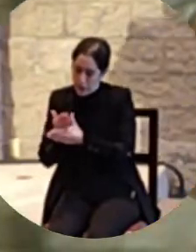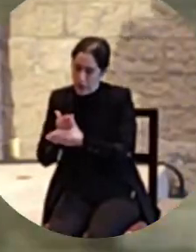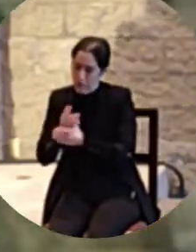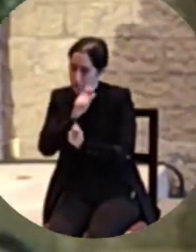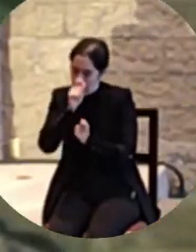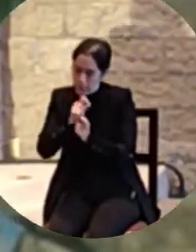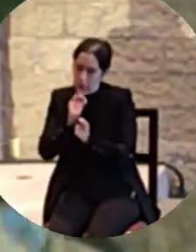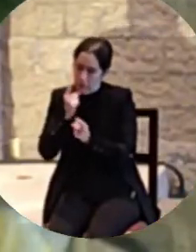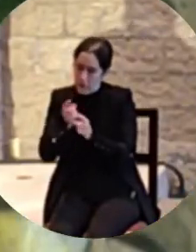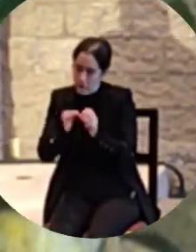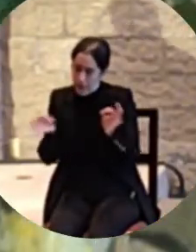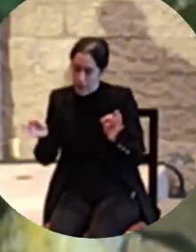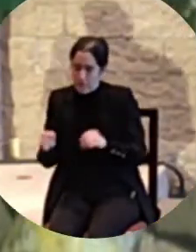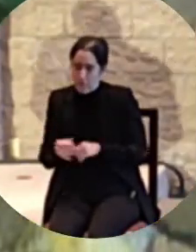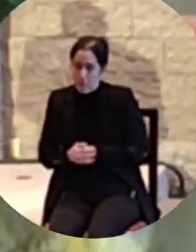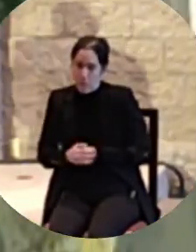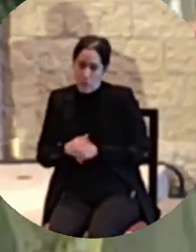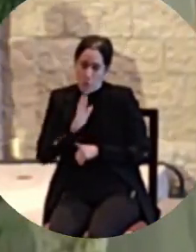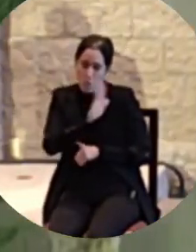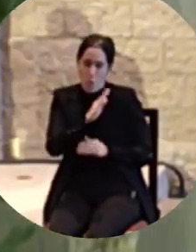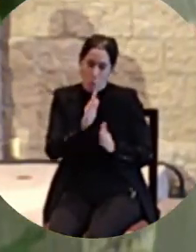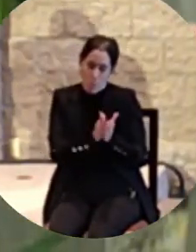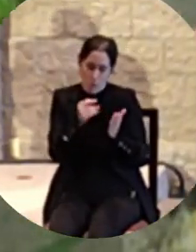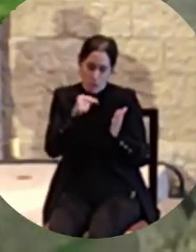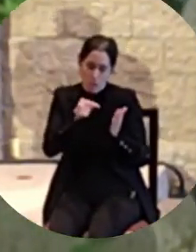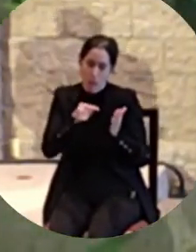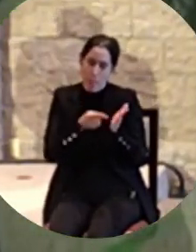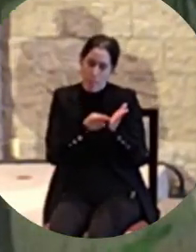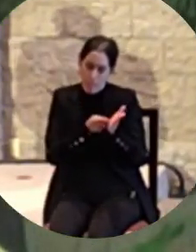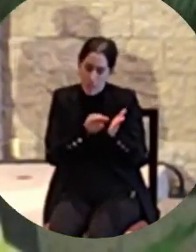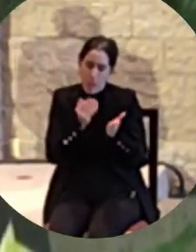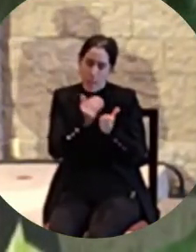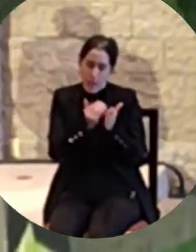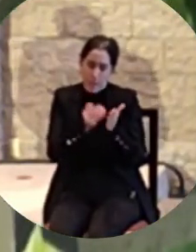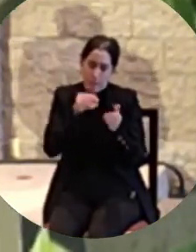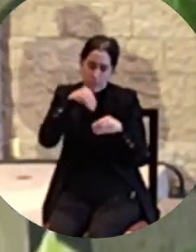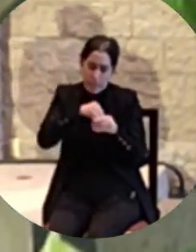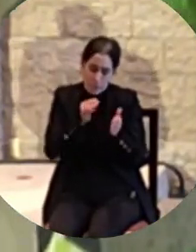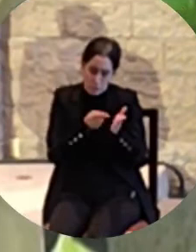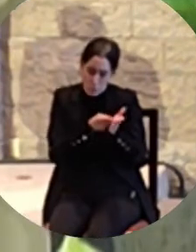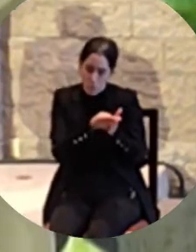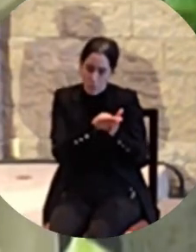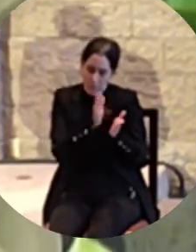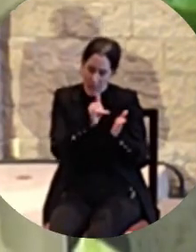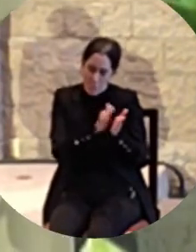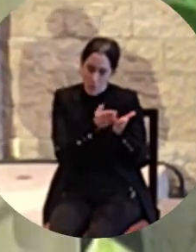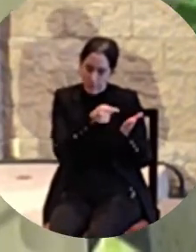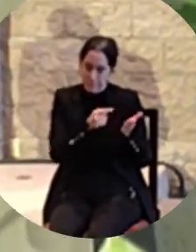this is a deal breaker. This is a life changer. But I knew without a doubt,